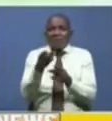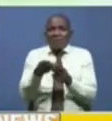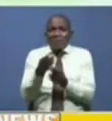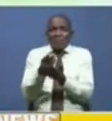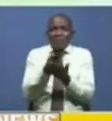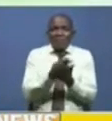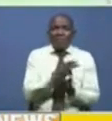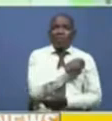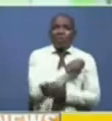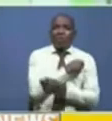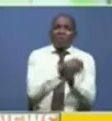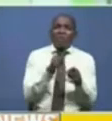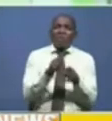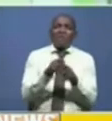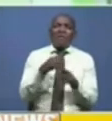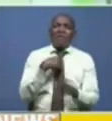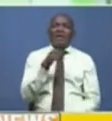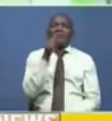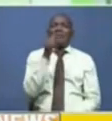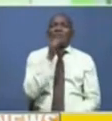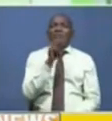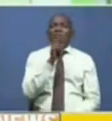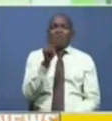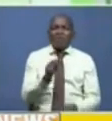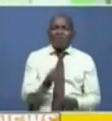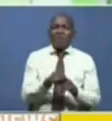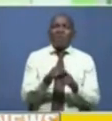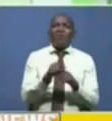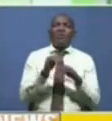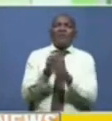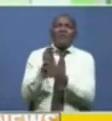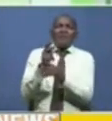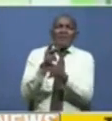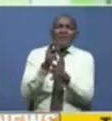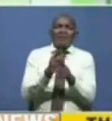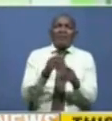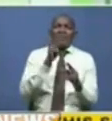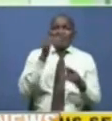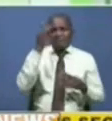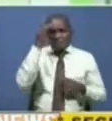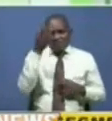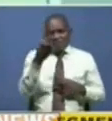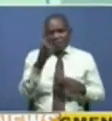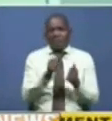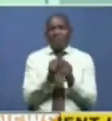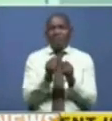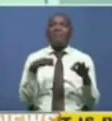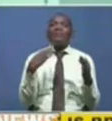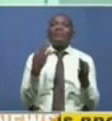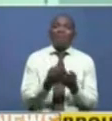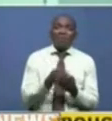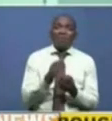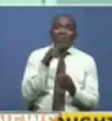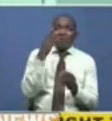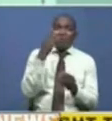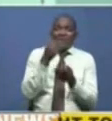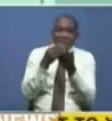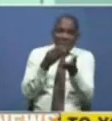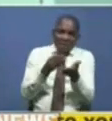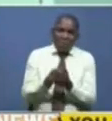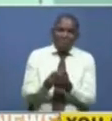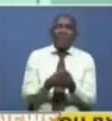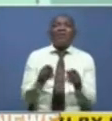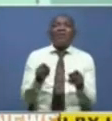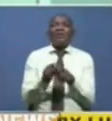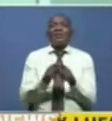the hospital will have private suites to comfortably accommodate patients and their families. Inpatient services will